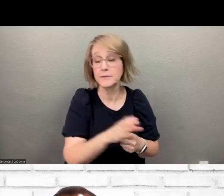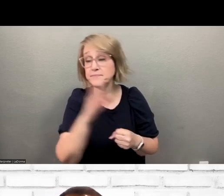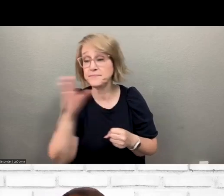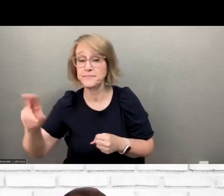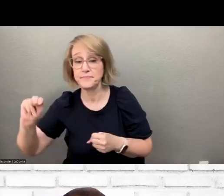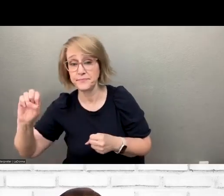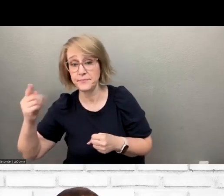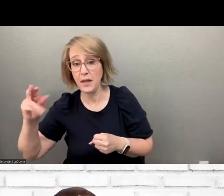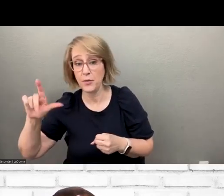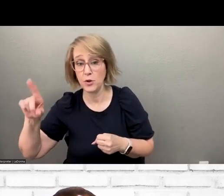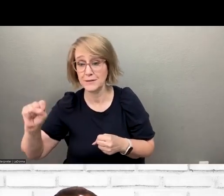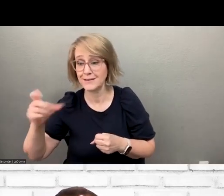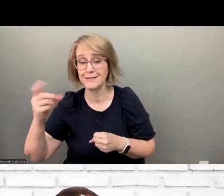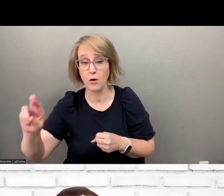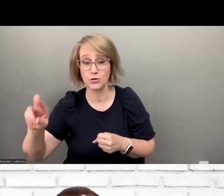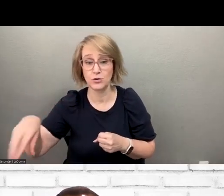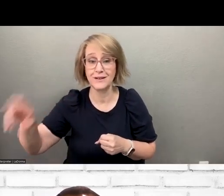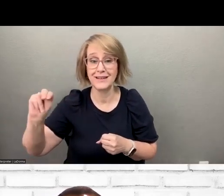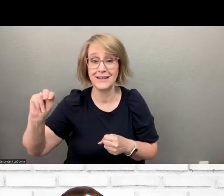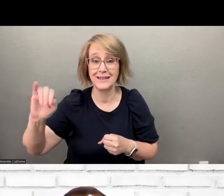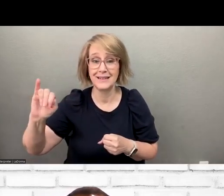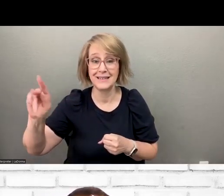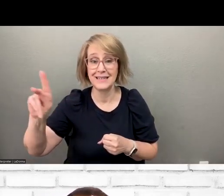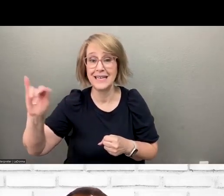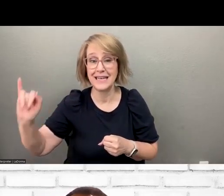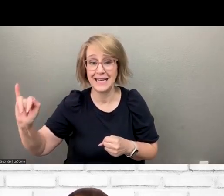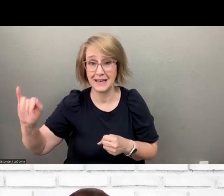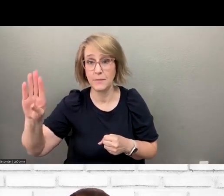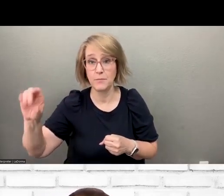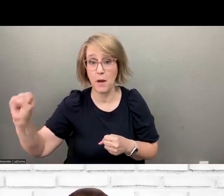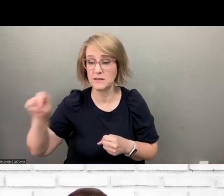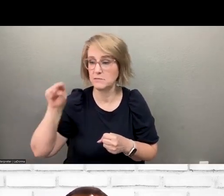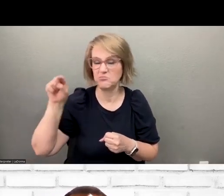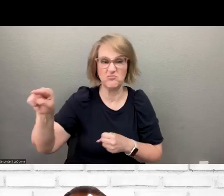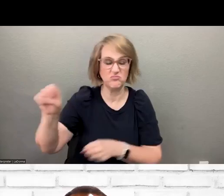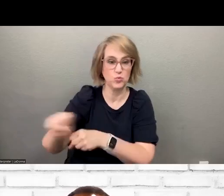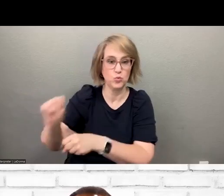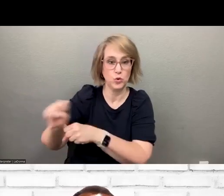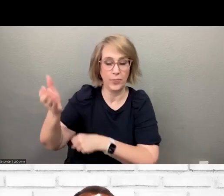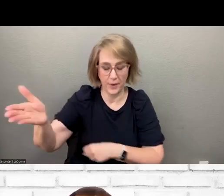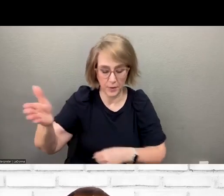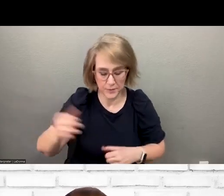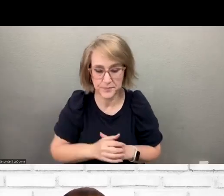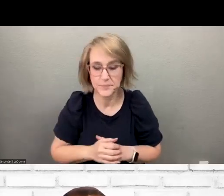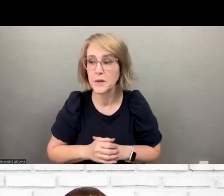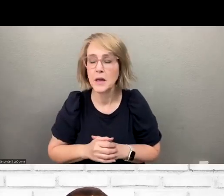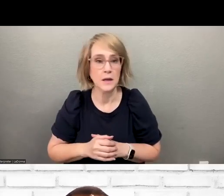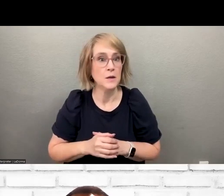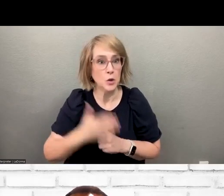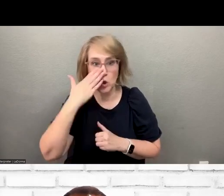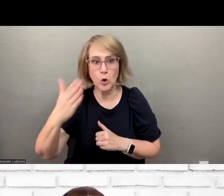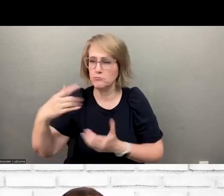a psychiatrist at the Arken Urgent Psychiatric Center in Amsterdam. And it was a vigorous talk, but